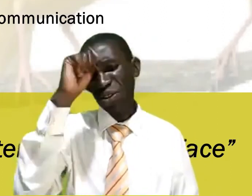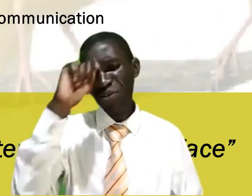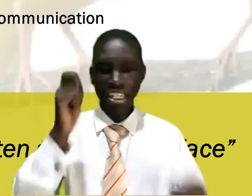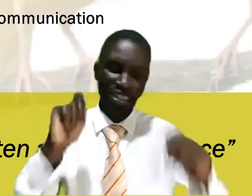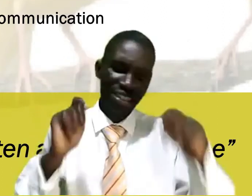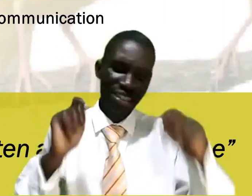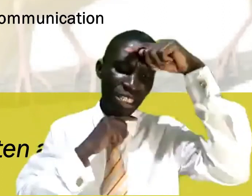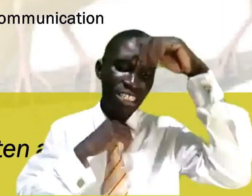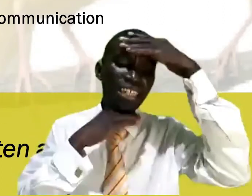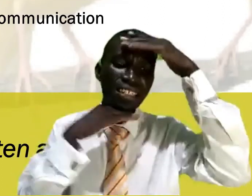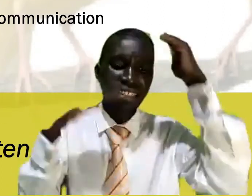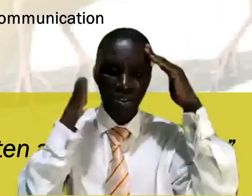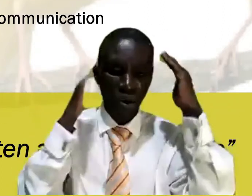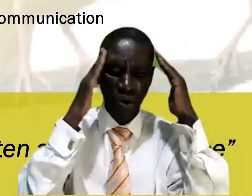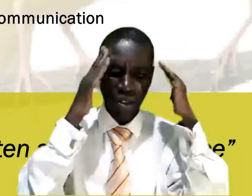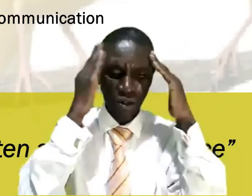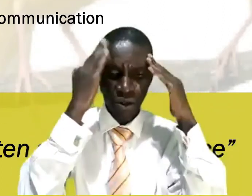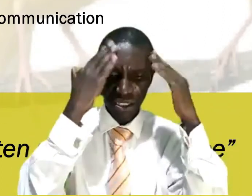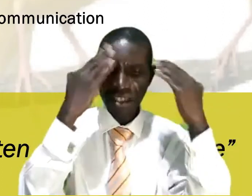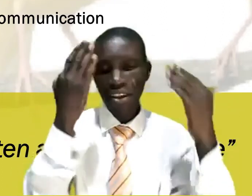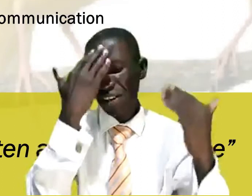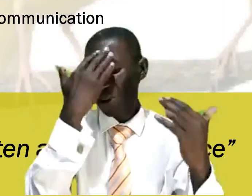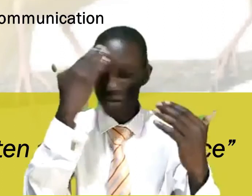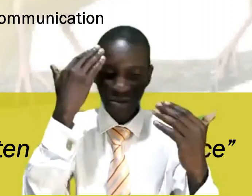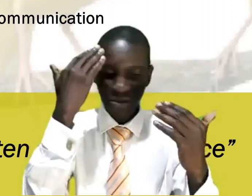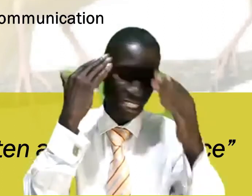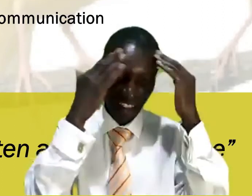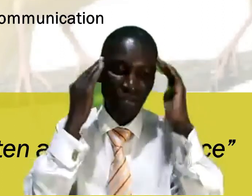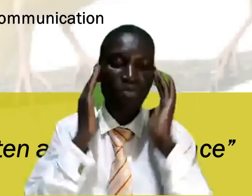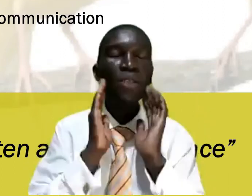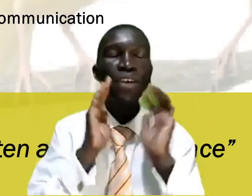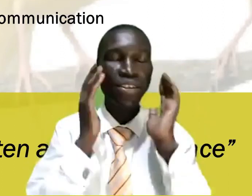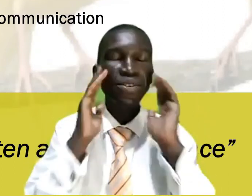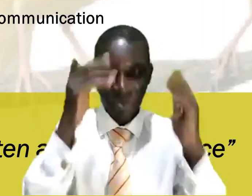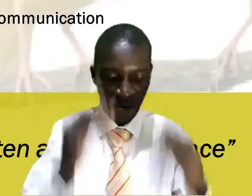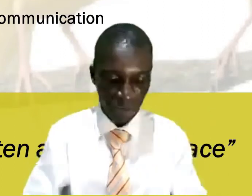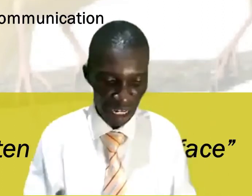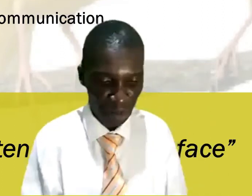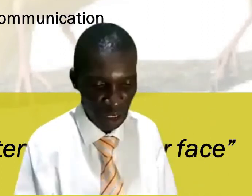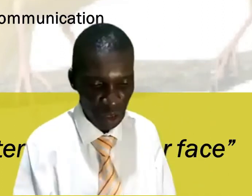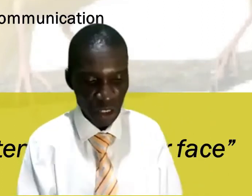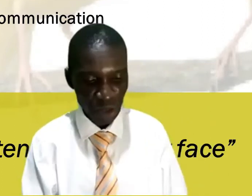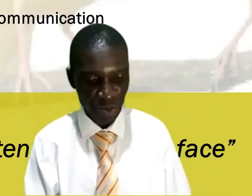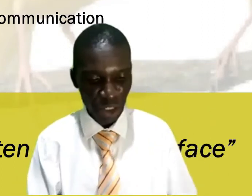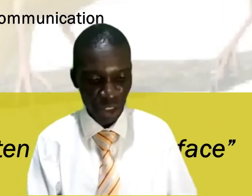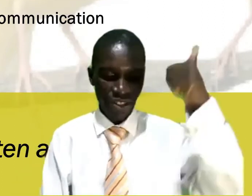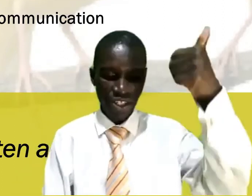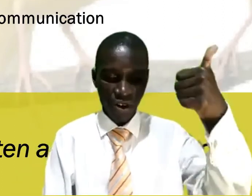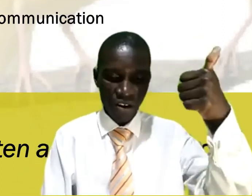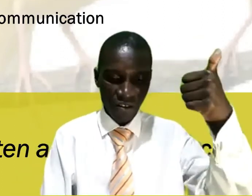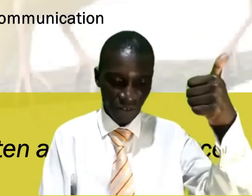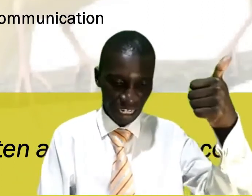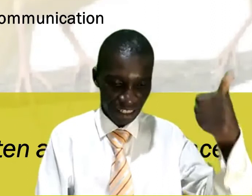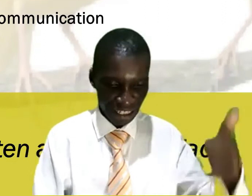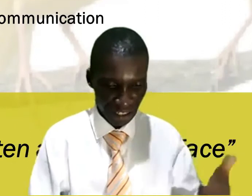beat your face a little bit in this course and do facial. And then you will be able to speak using